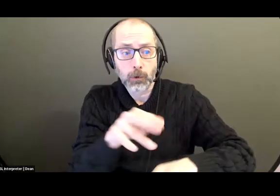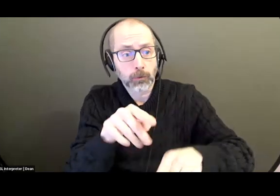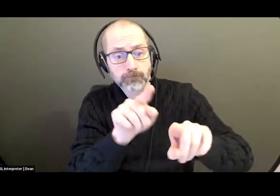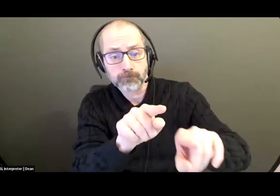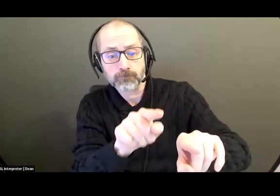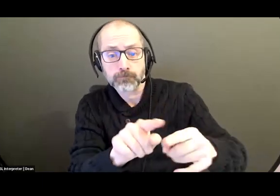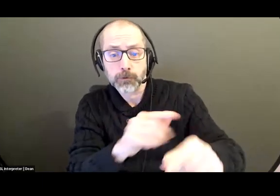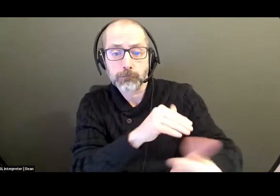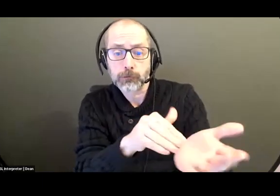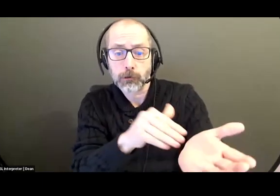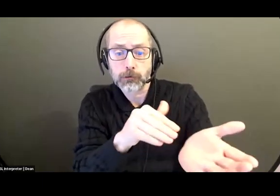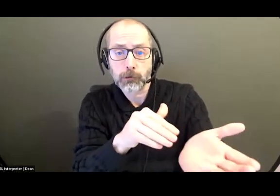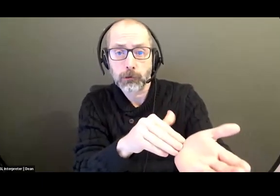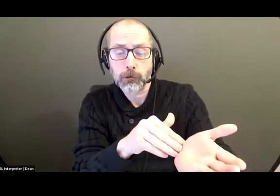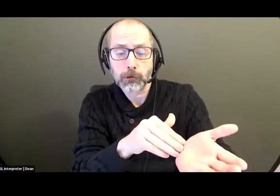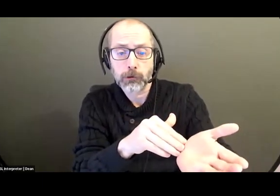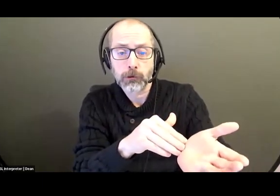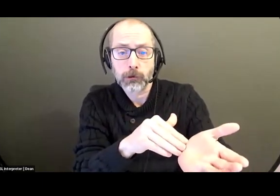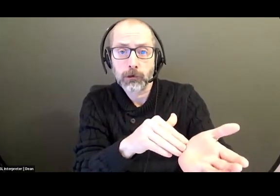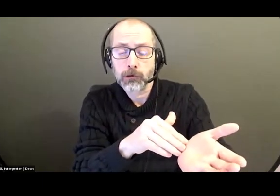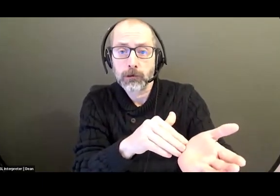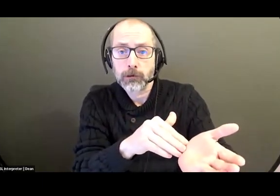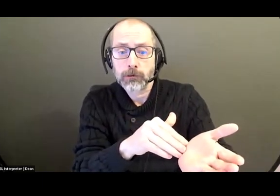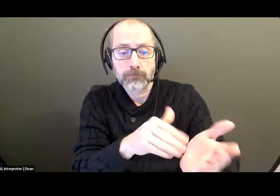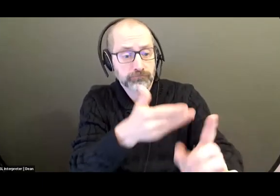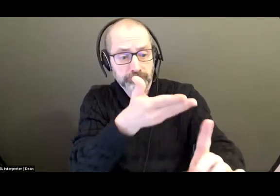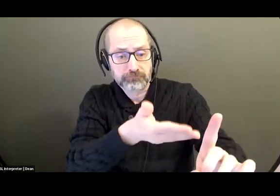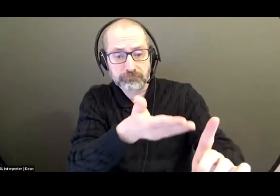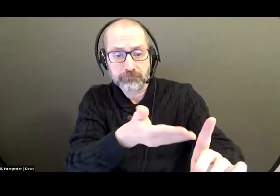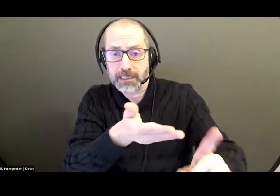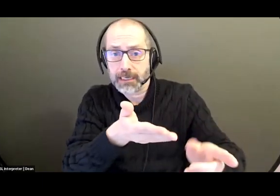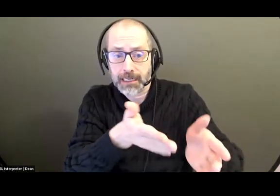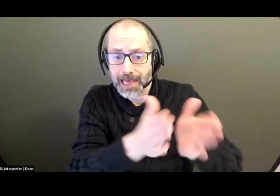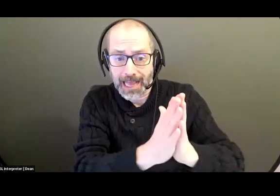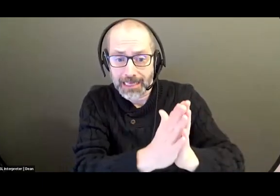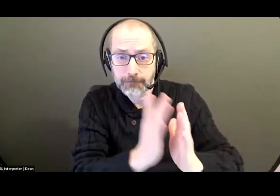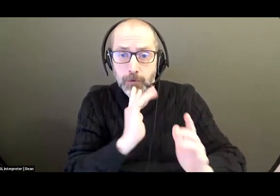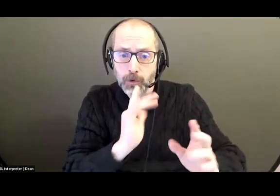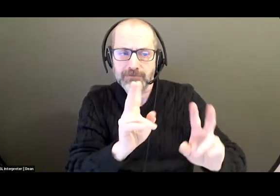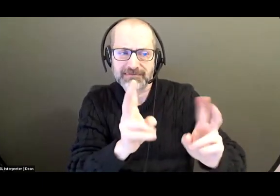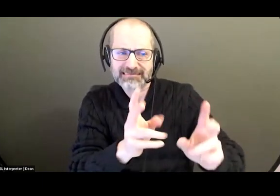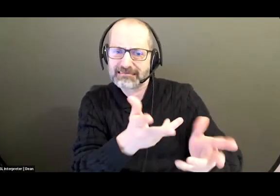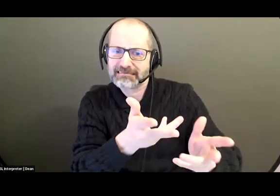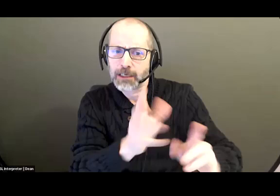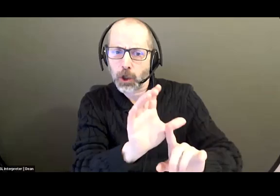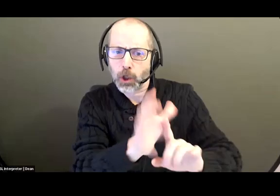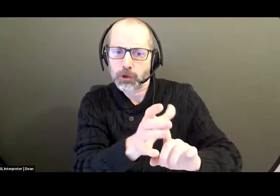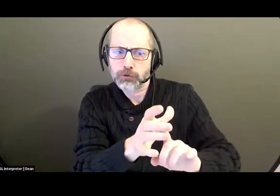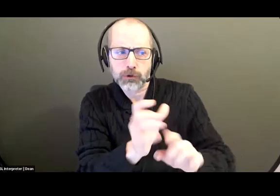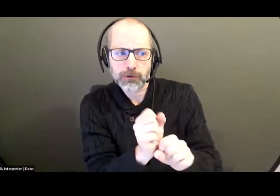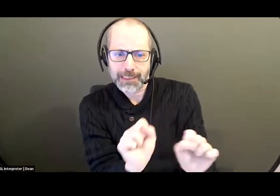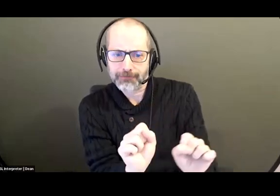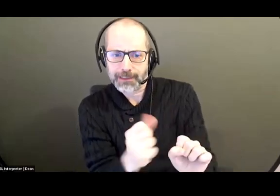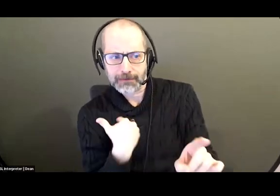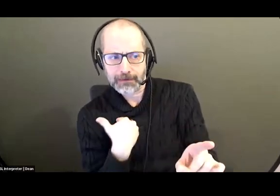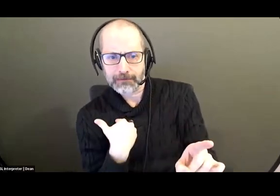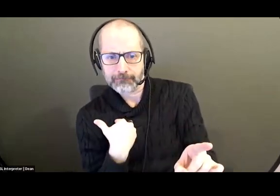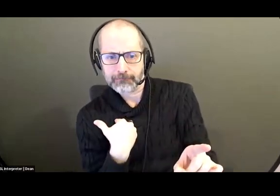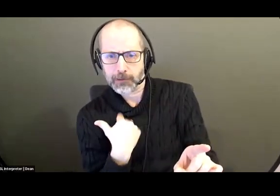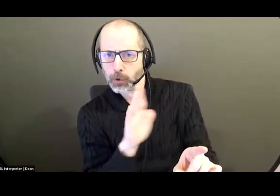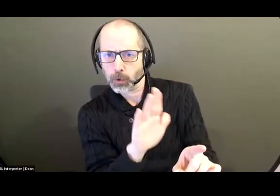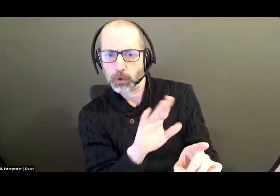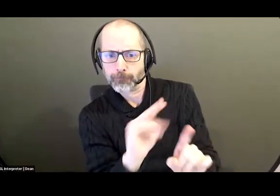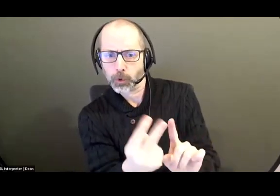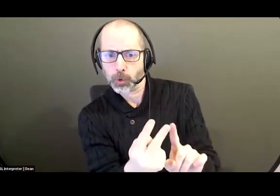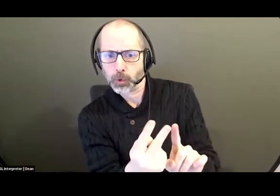Also, if you're at the hospital or the doctor, you can maybe talk to a physician about